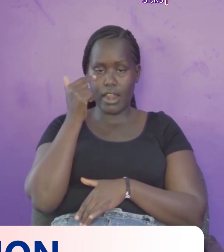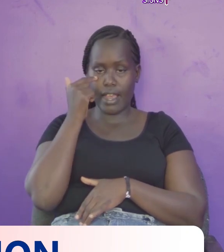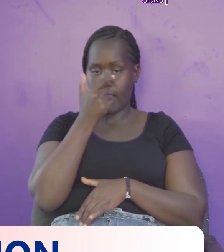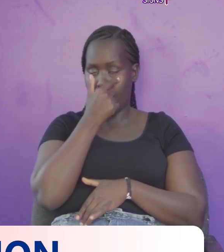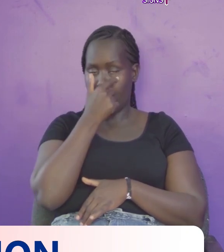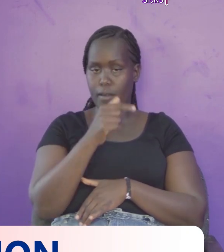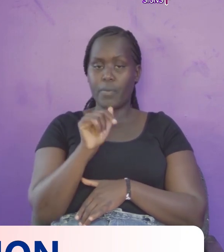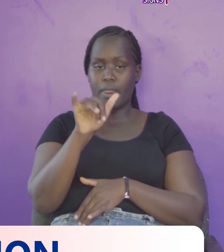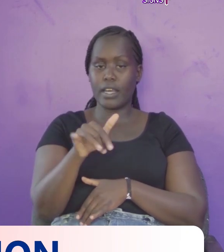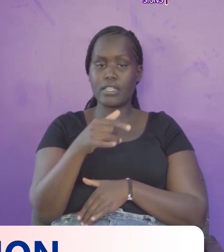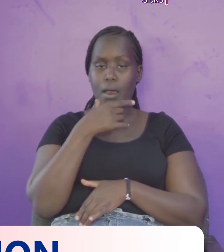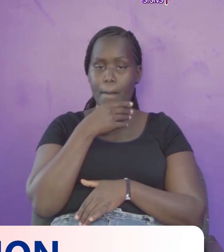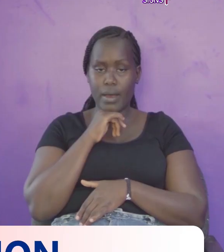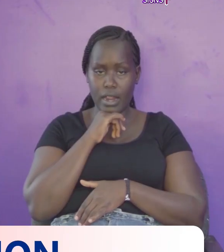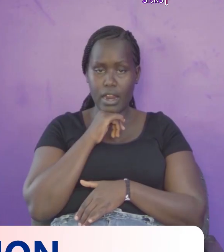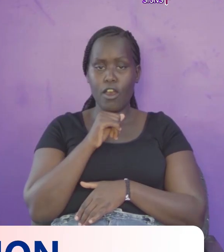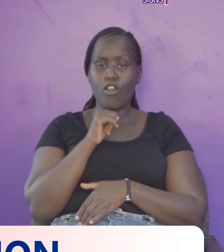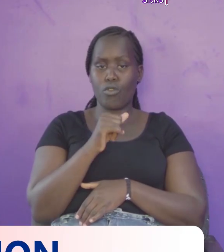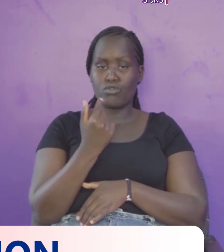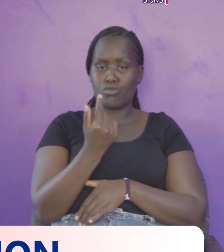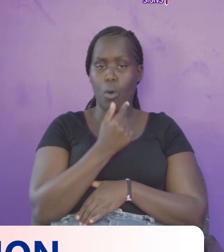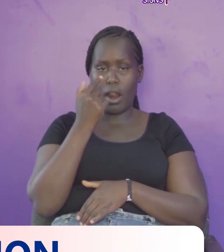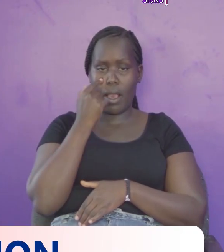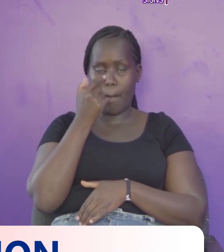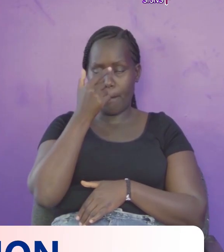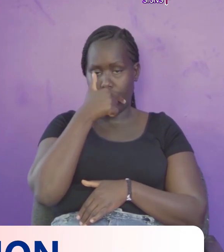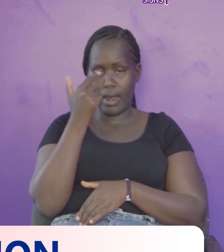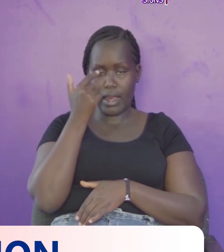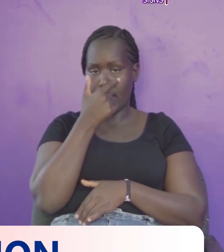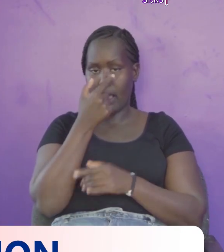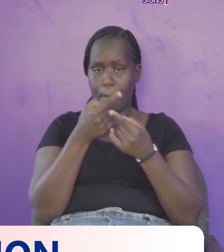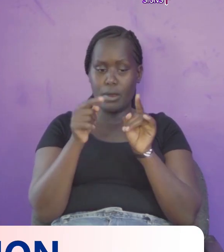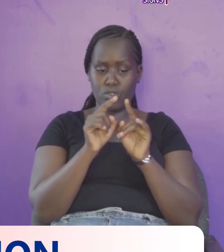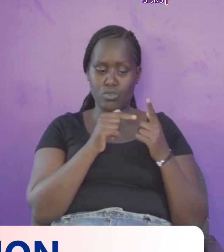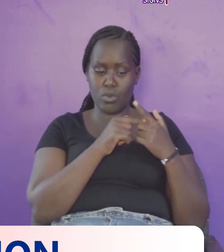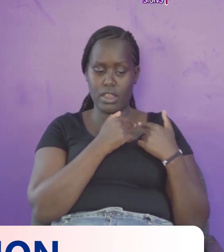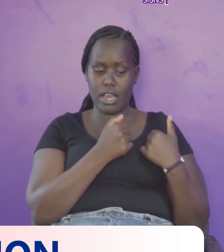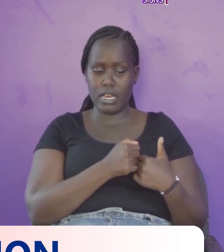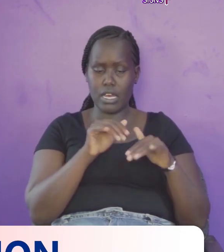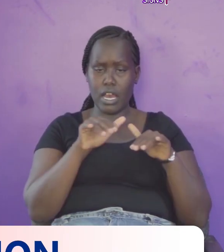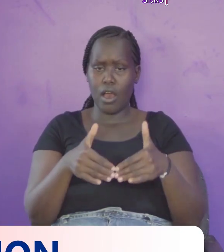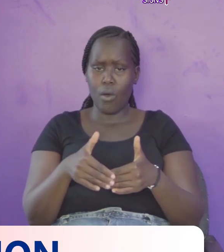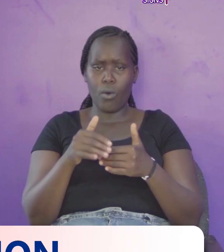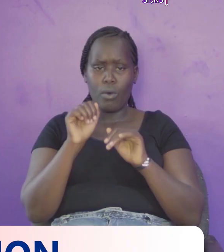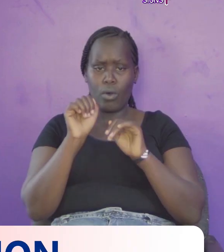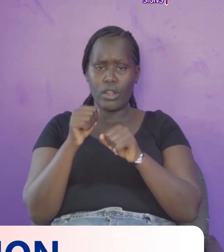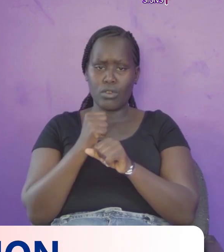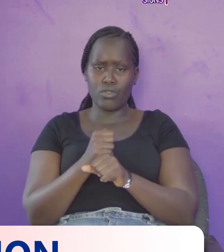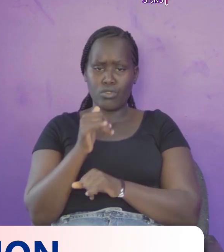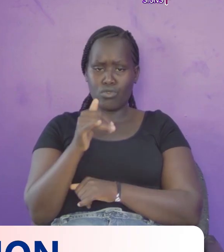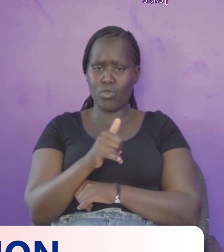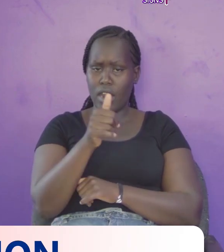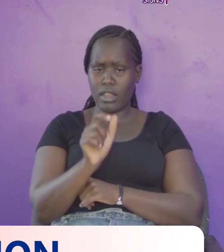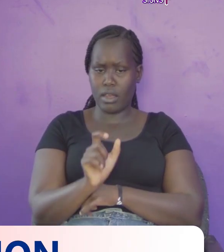just blind in the eye, he was also blind in the heart. How do you treat a fellow human being like that? Somebody